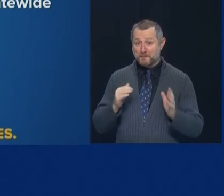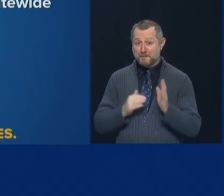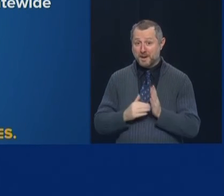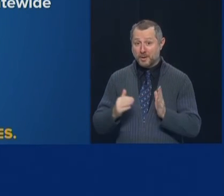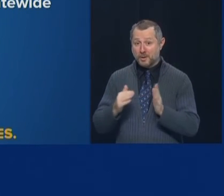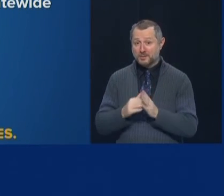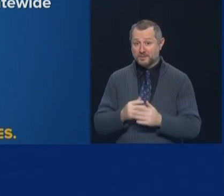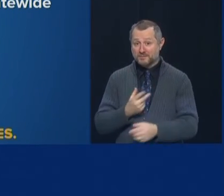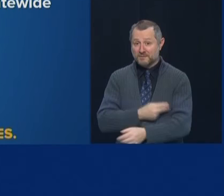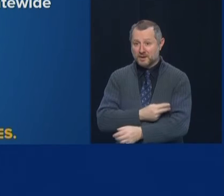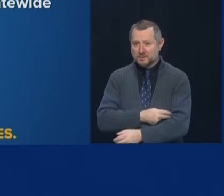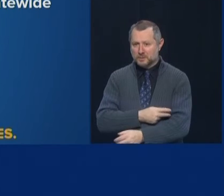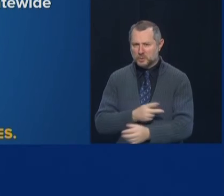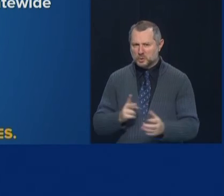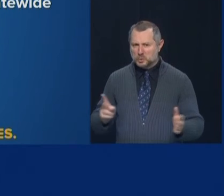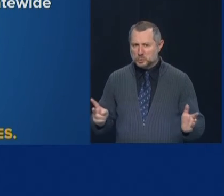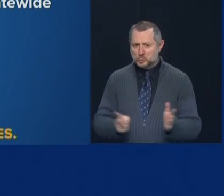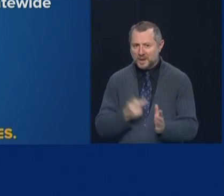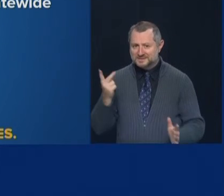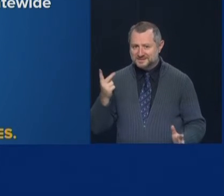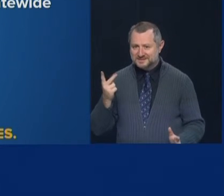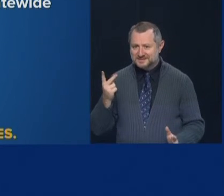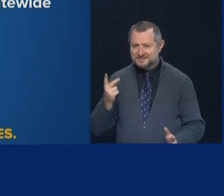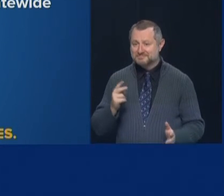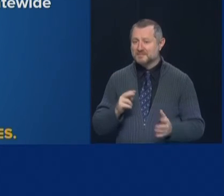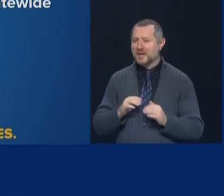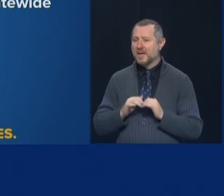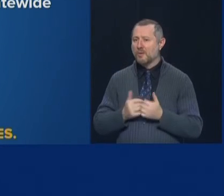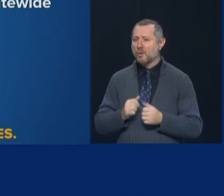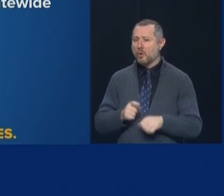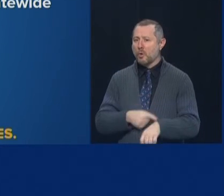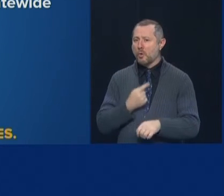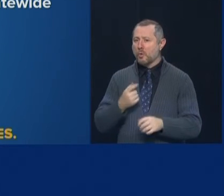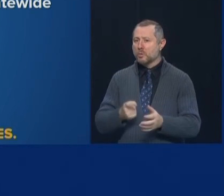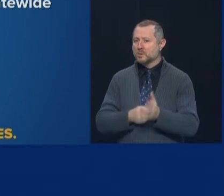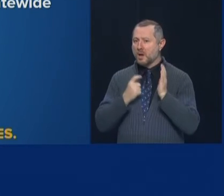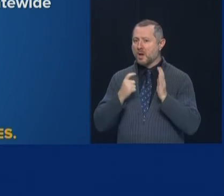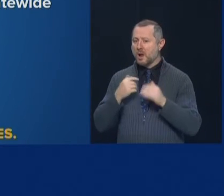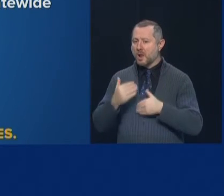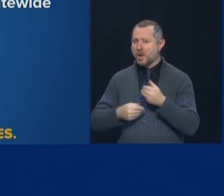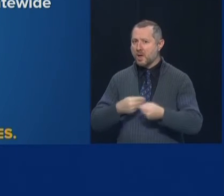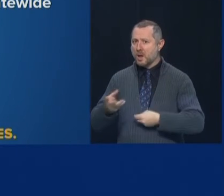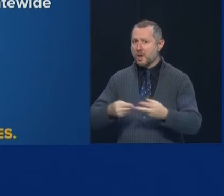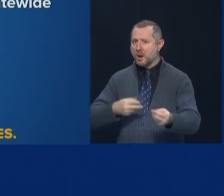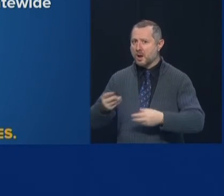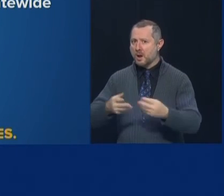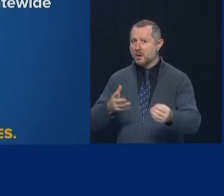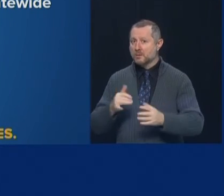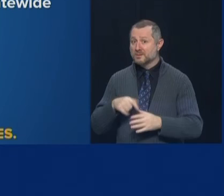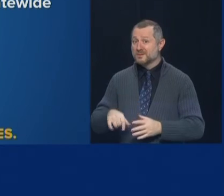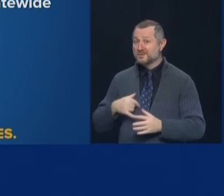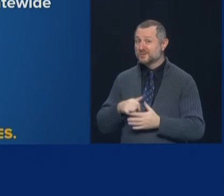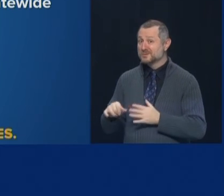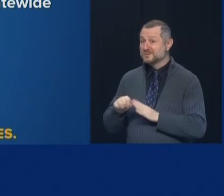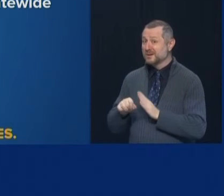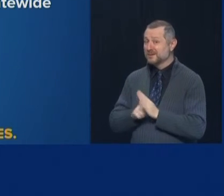How long does that take you? This state, more testing than any state in the United